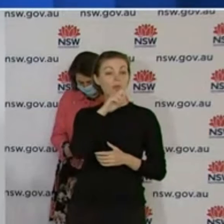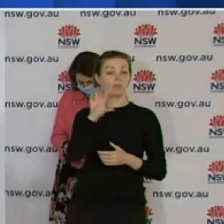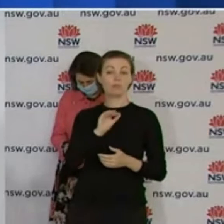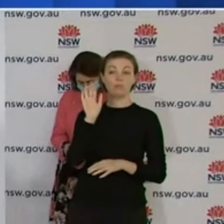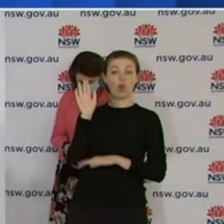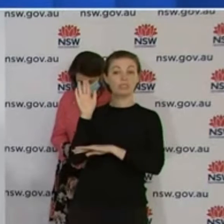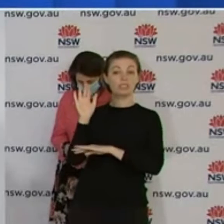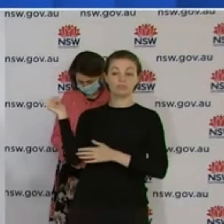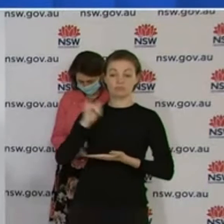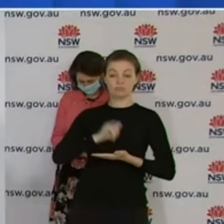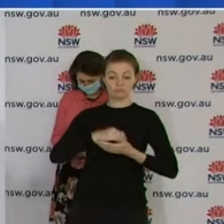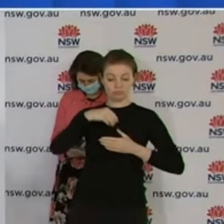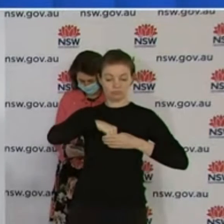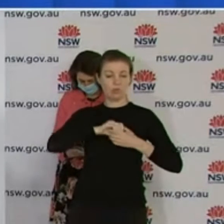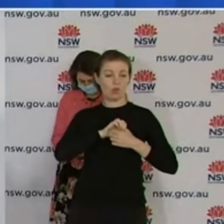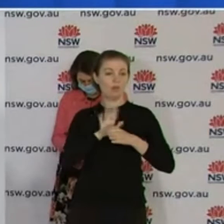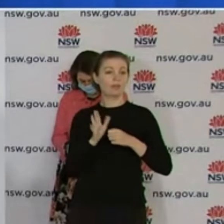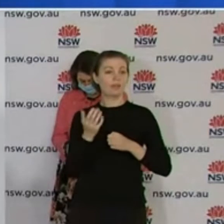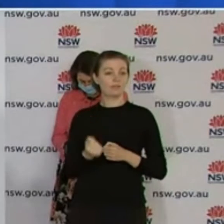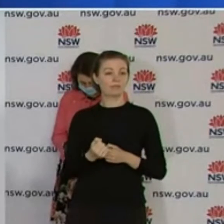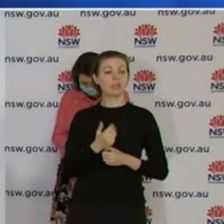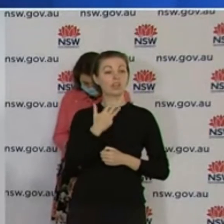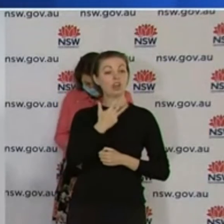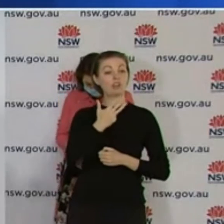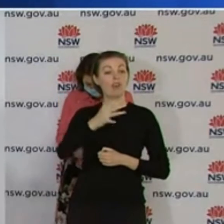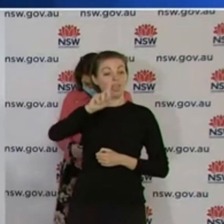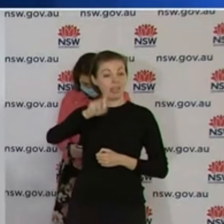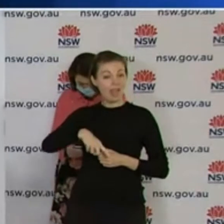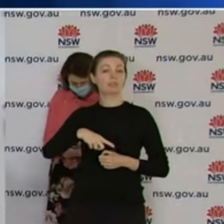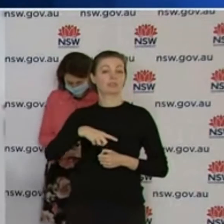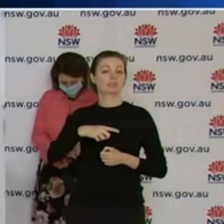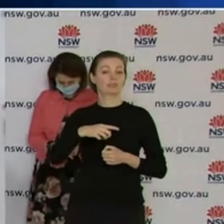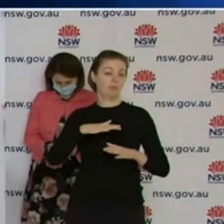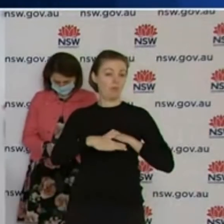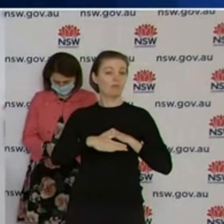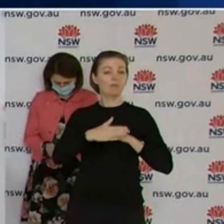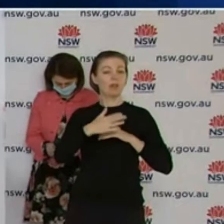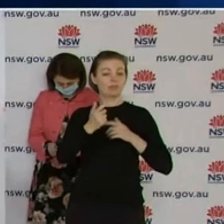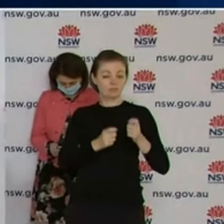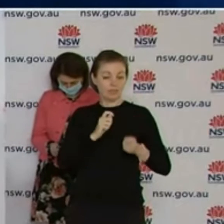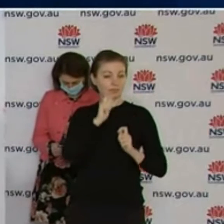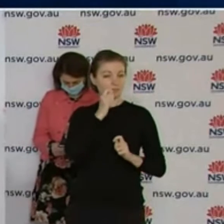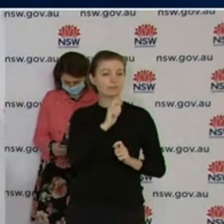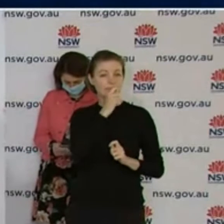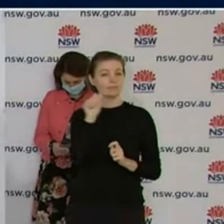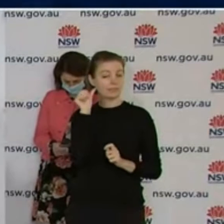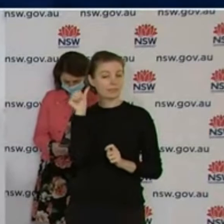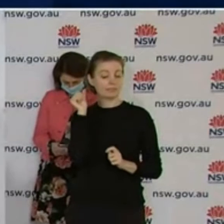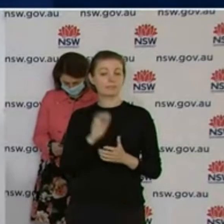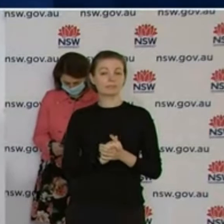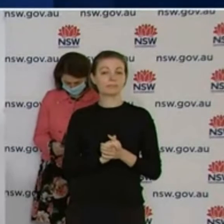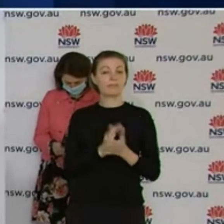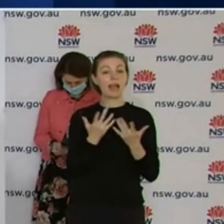acquired cases. There were 99,782 tests performed yesterday until 8 o'clock. In